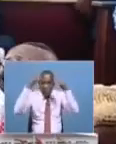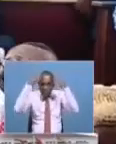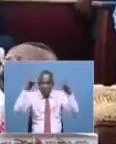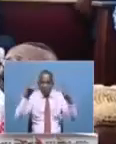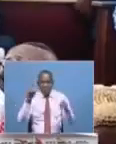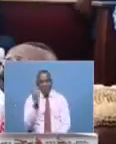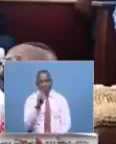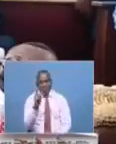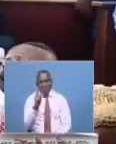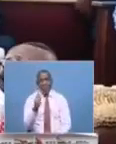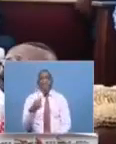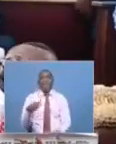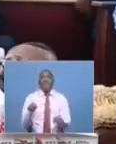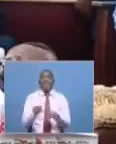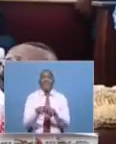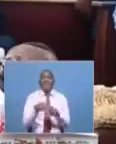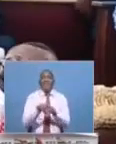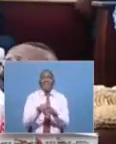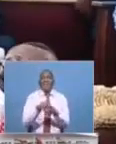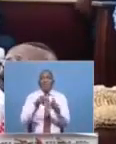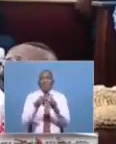we also in ground B